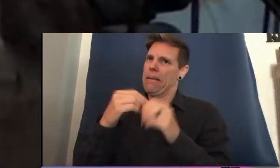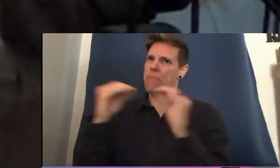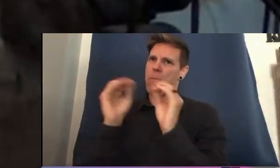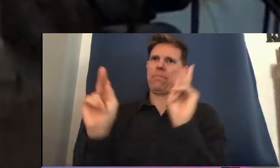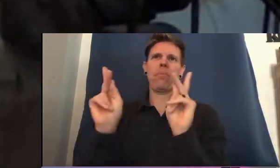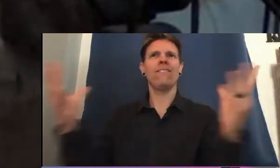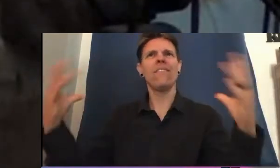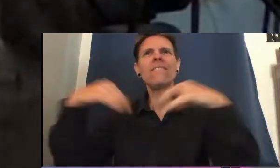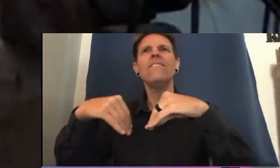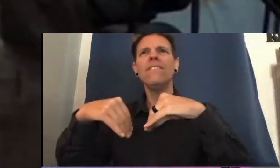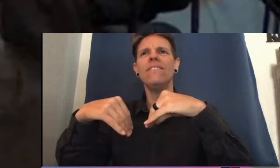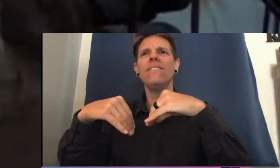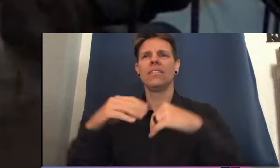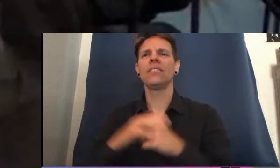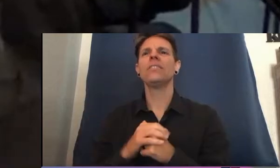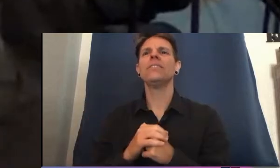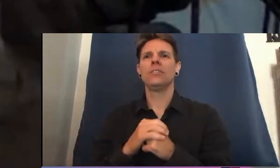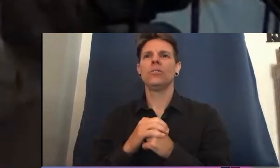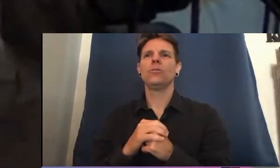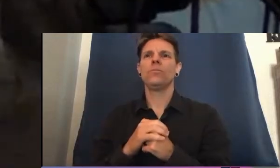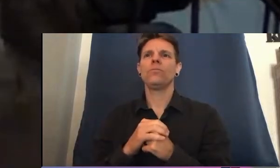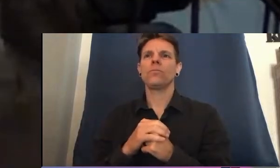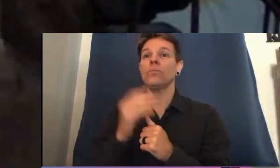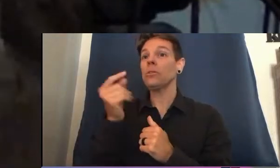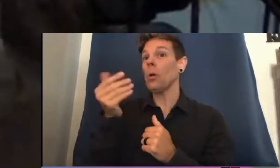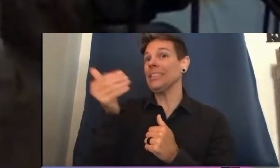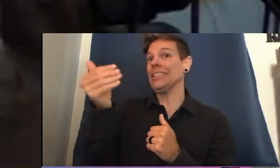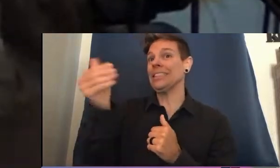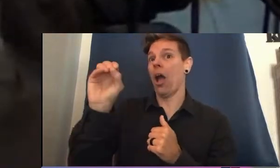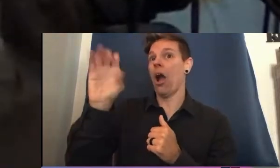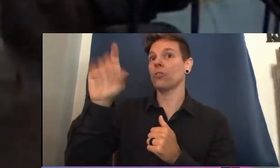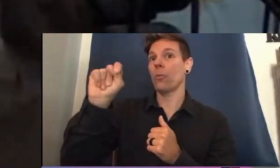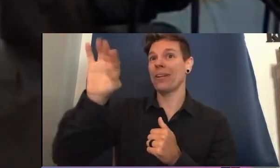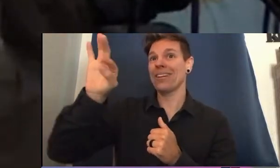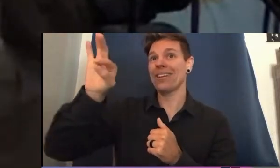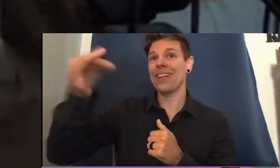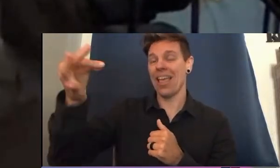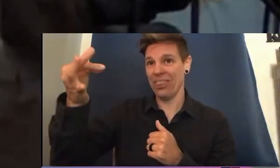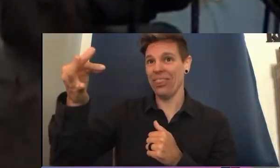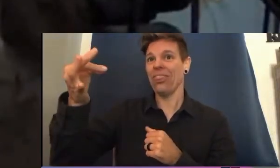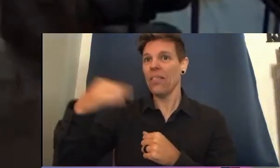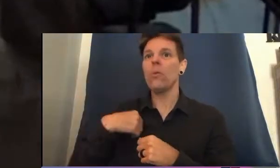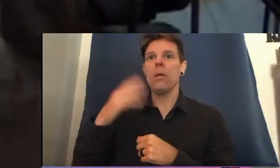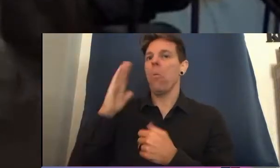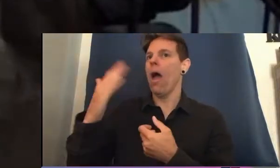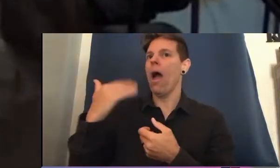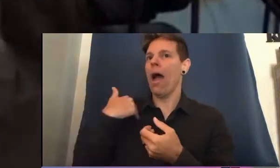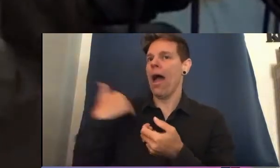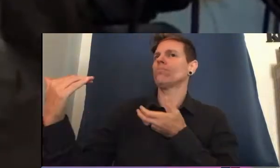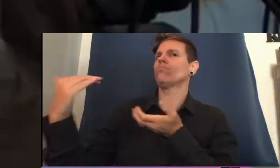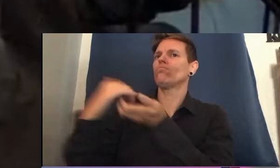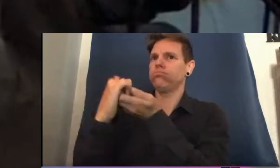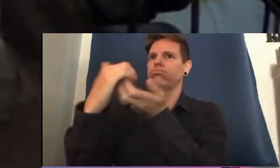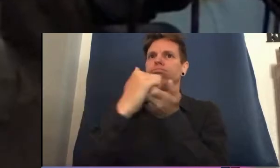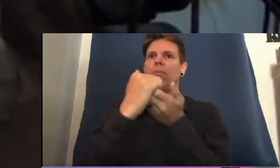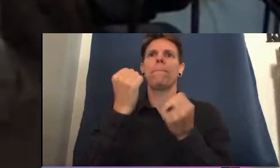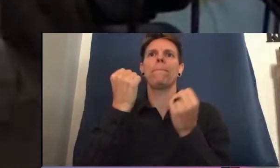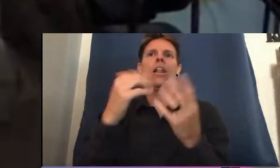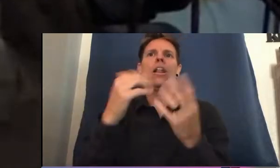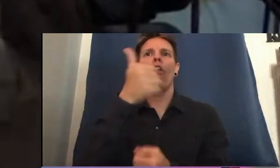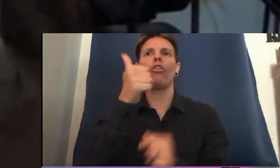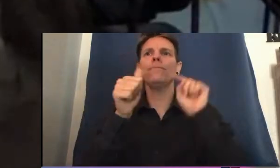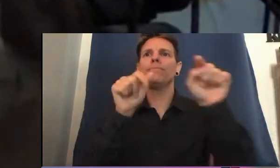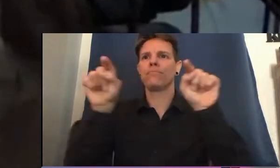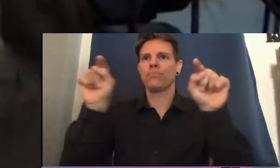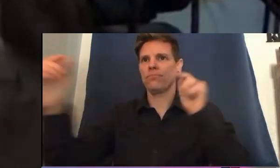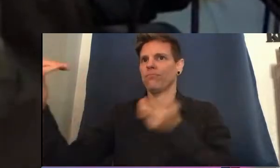going to happen on October 9th, where we collaborate with them routinely, but they're going to have an awareness walk, and